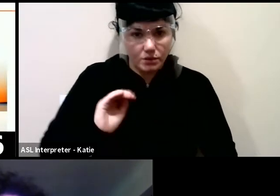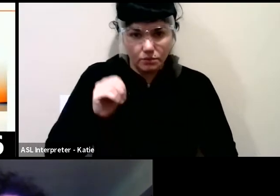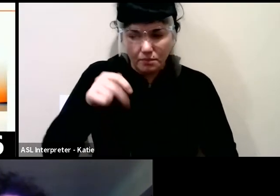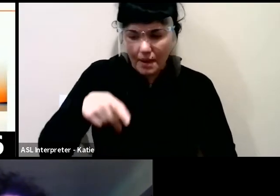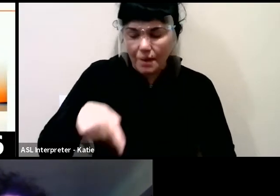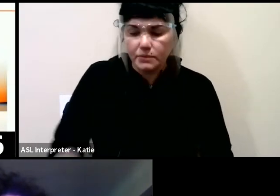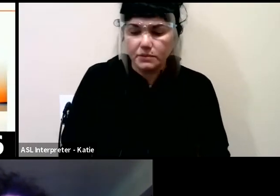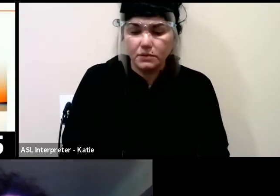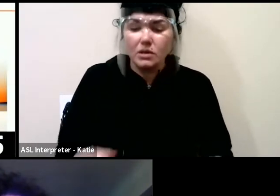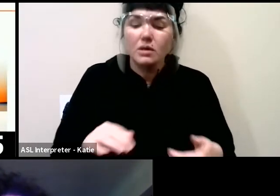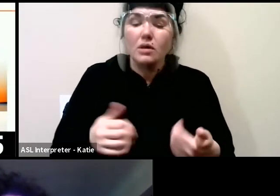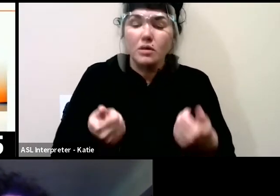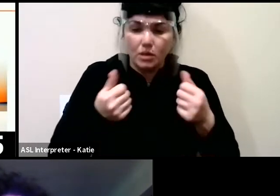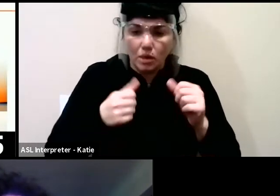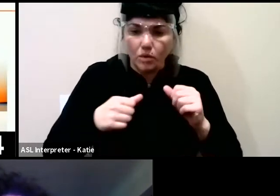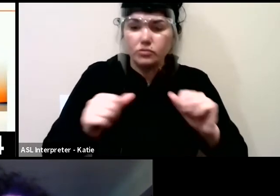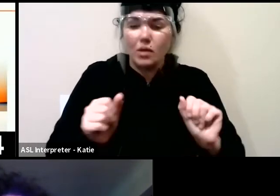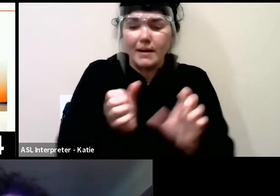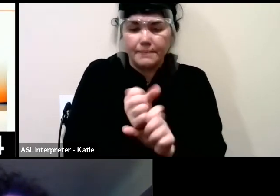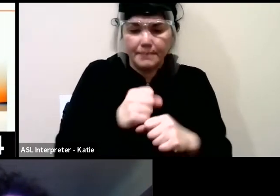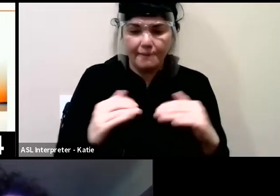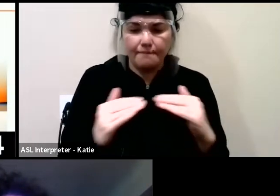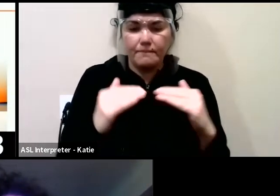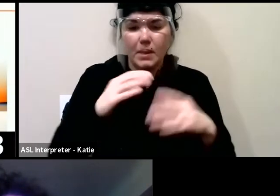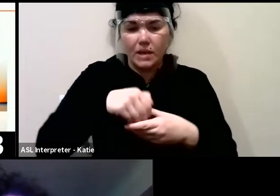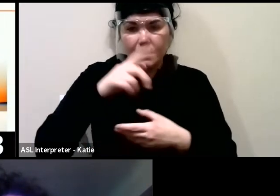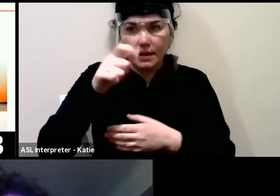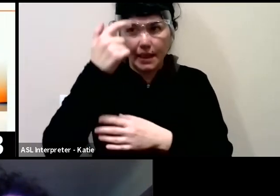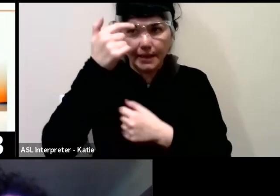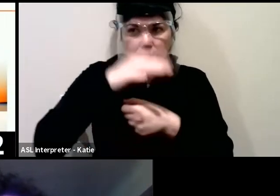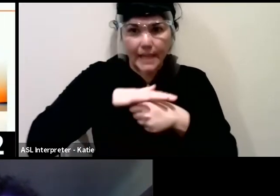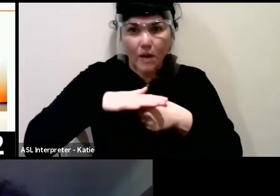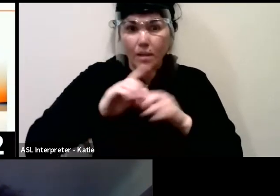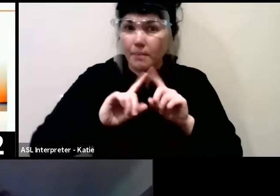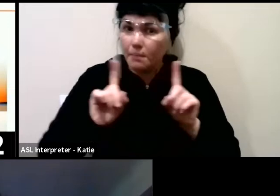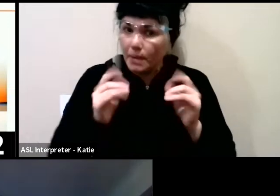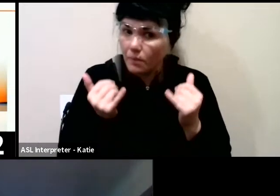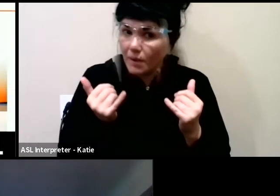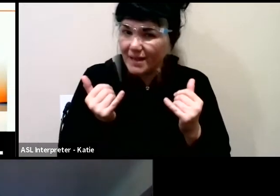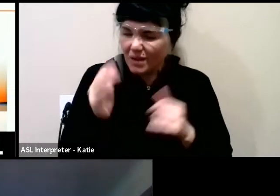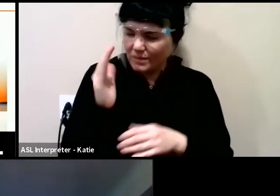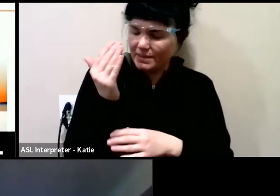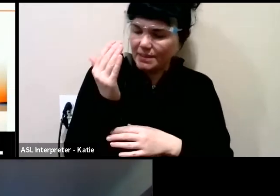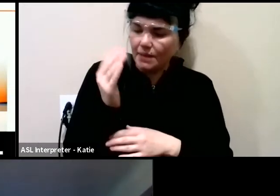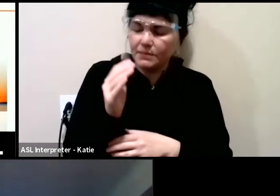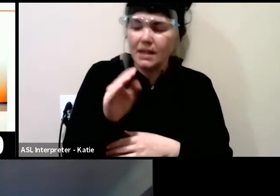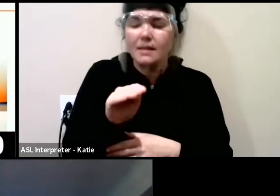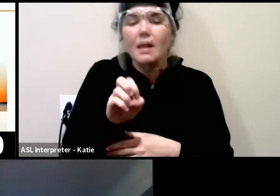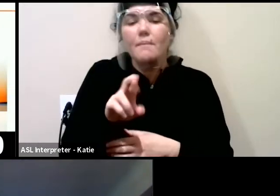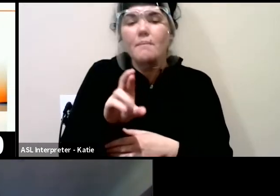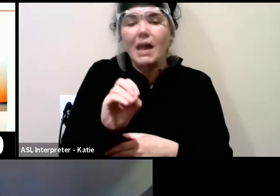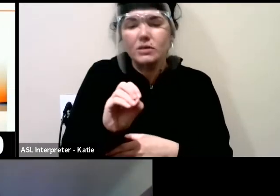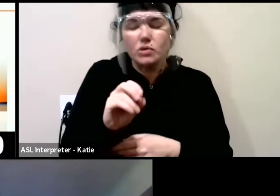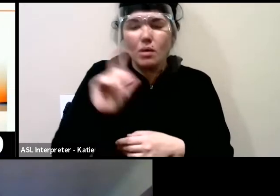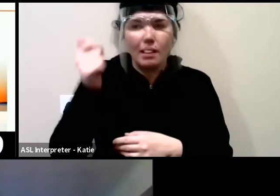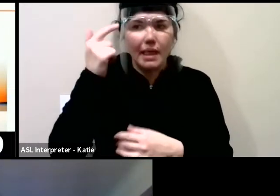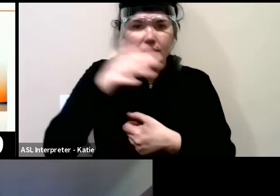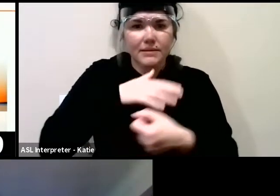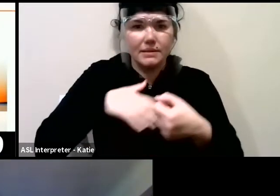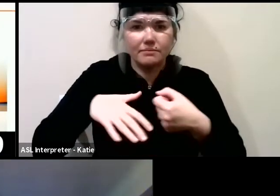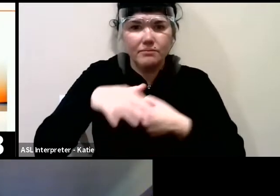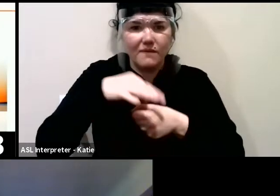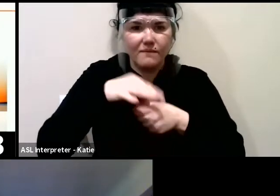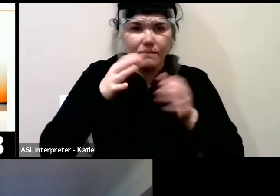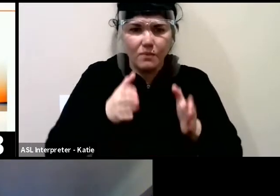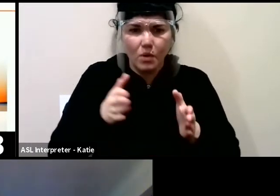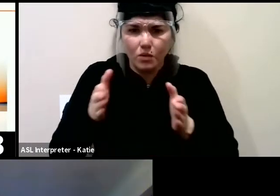create fairness in the lansing area however right now it does seem like the metro lansing voters seemed a little